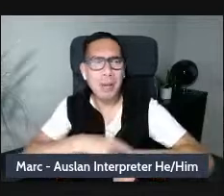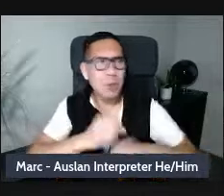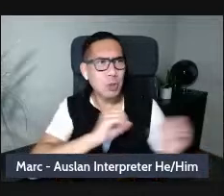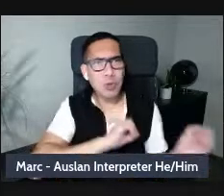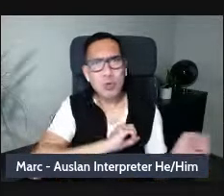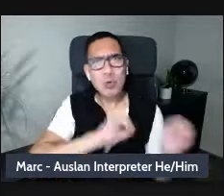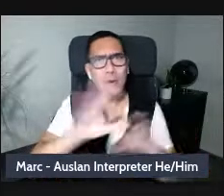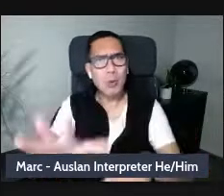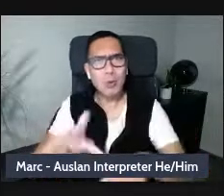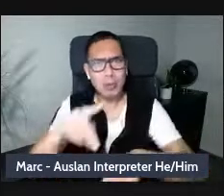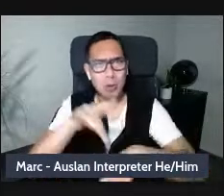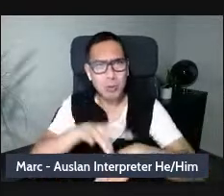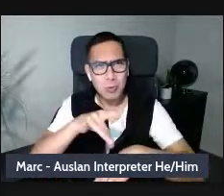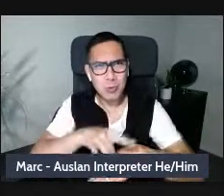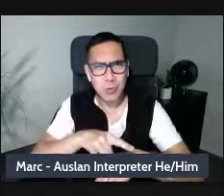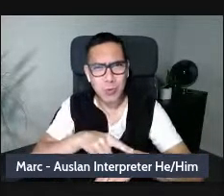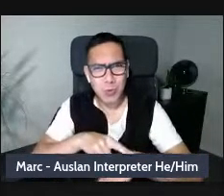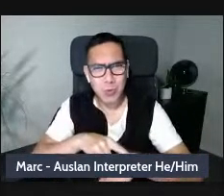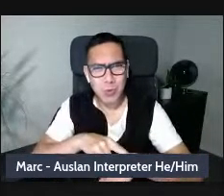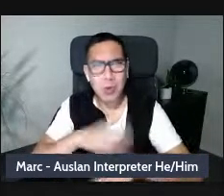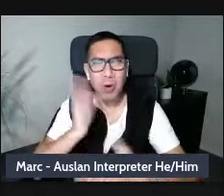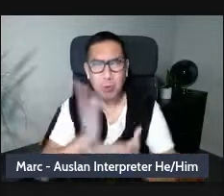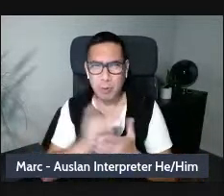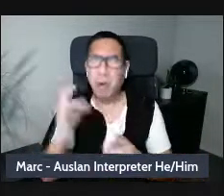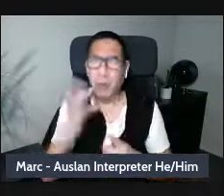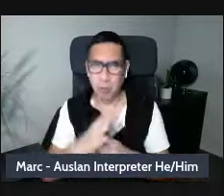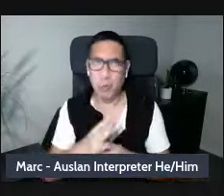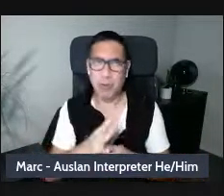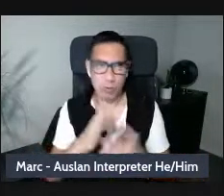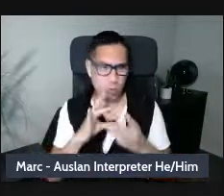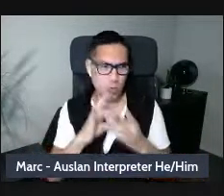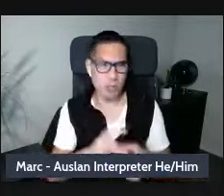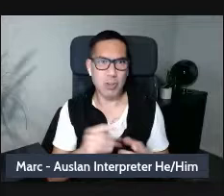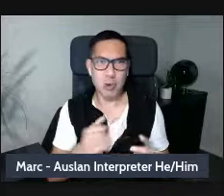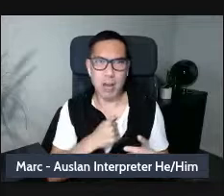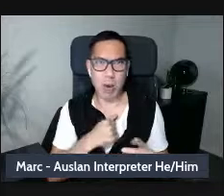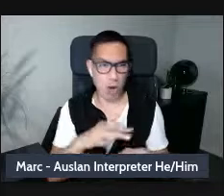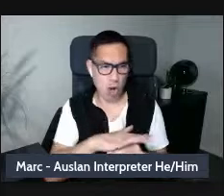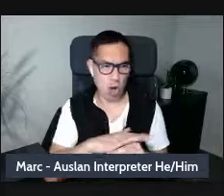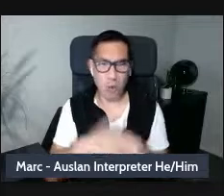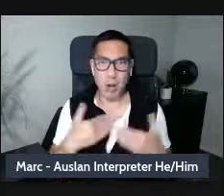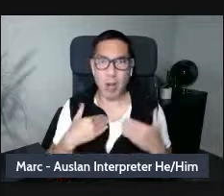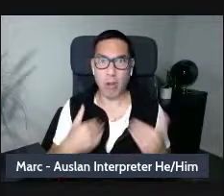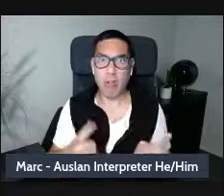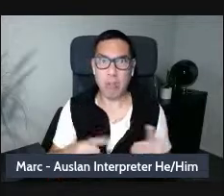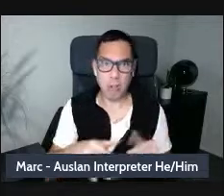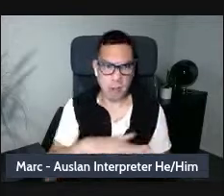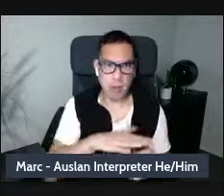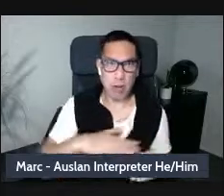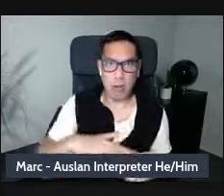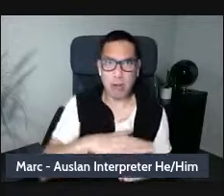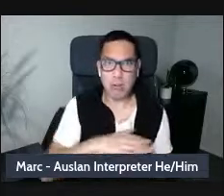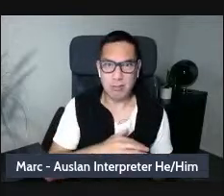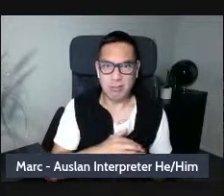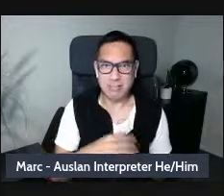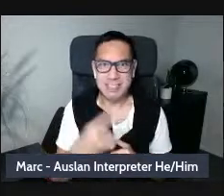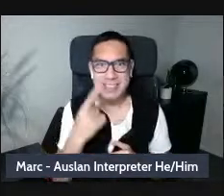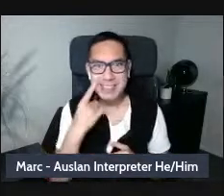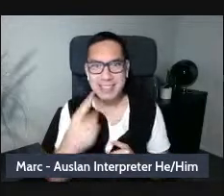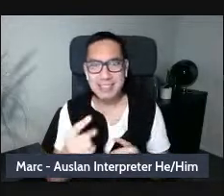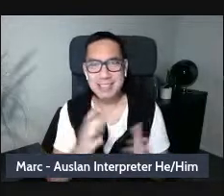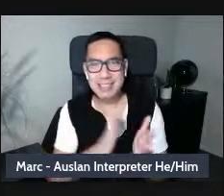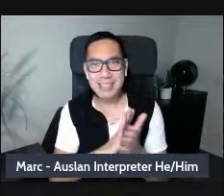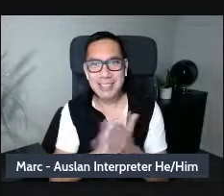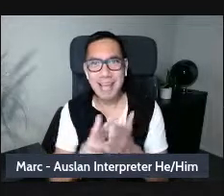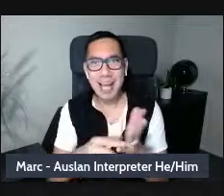the hospital. And this is quite relevant for even just our local health district. So here we can see Hunter New England Health, which